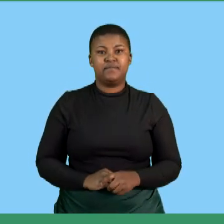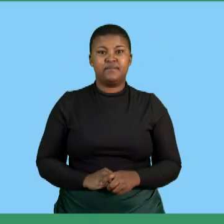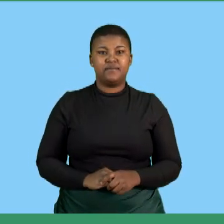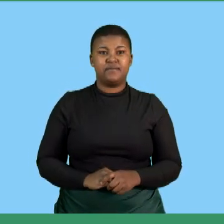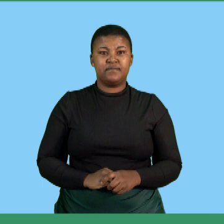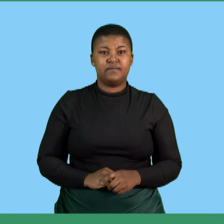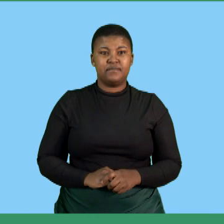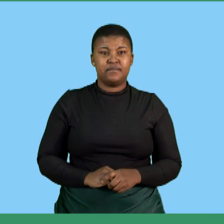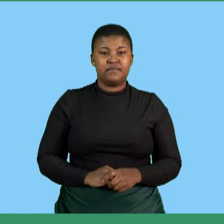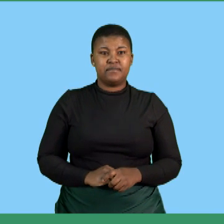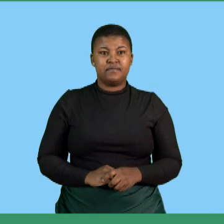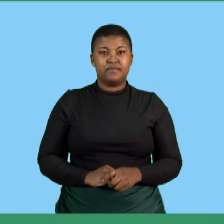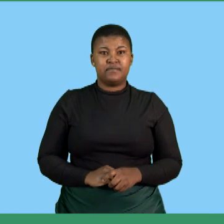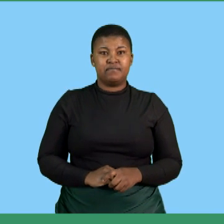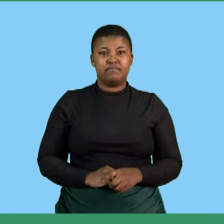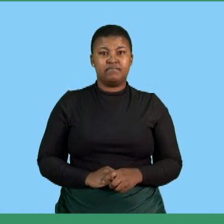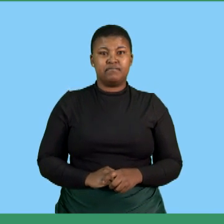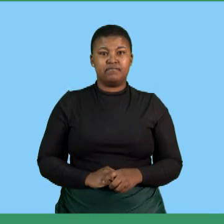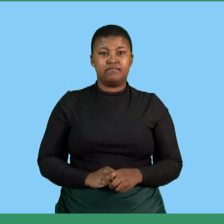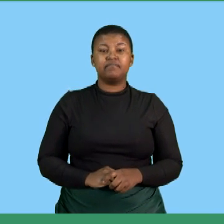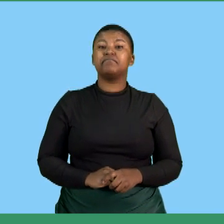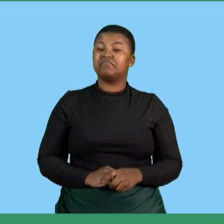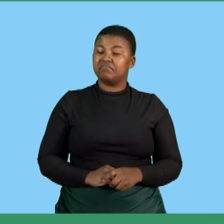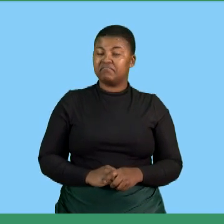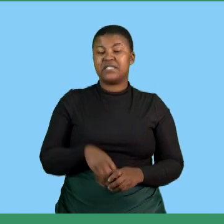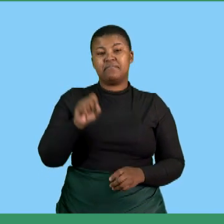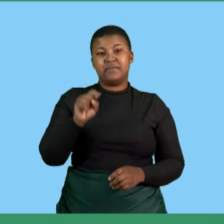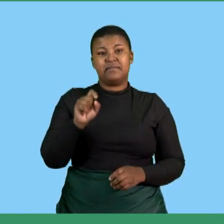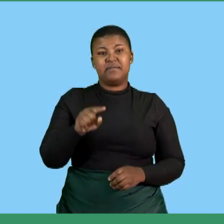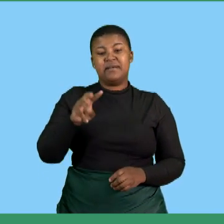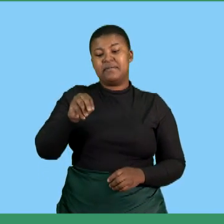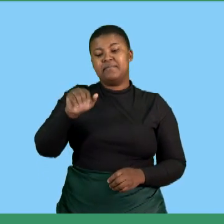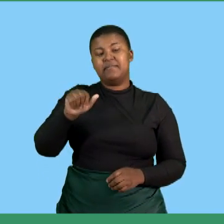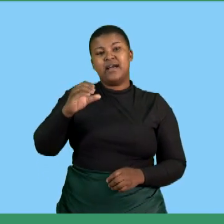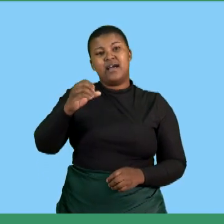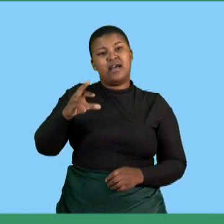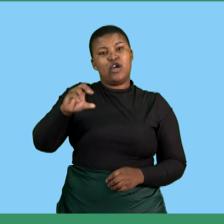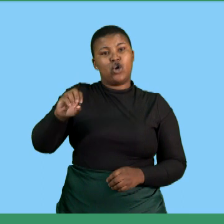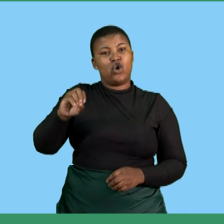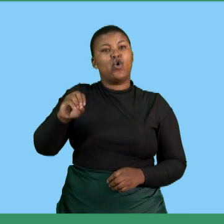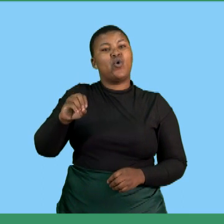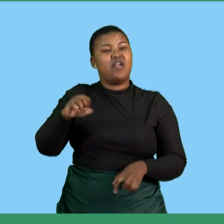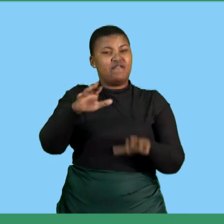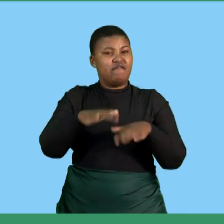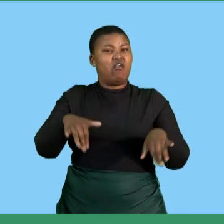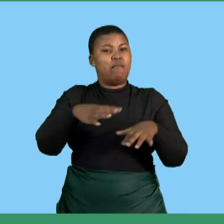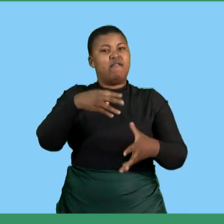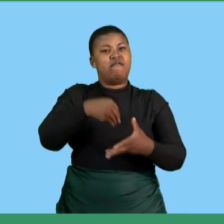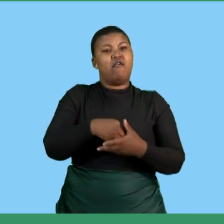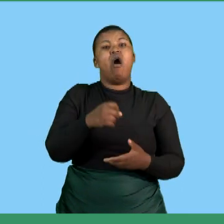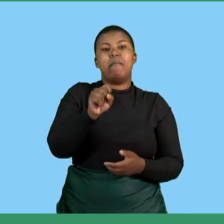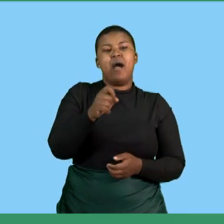our business. Now, the first term is actually a component of the macro environment and is then our